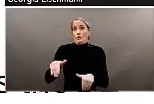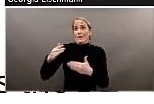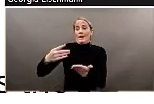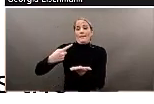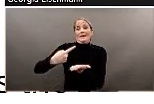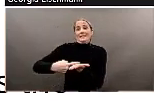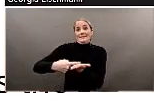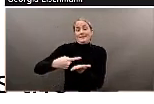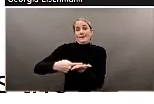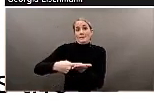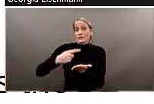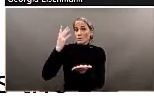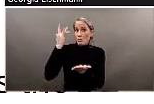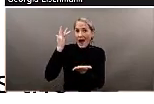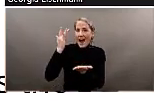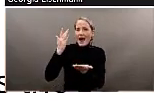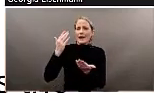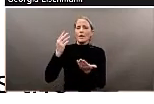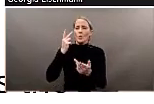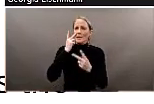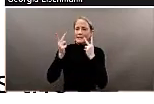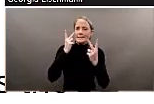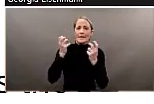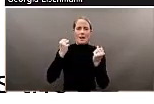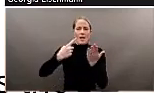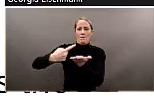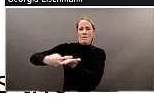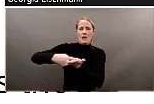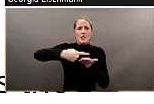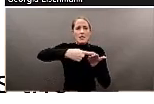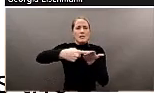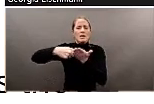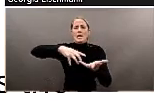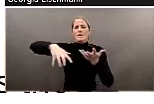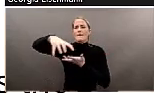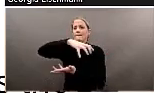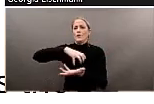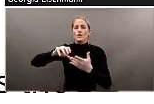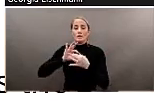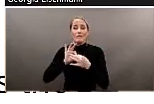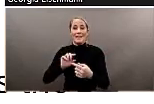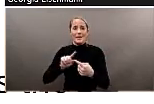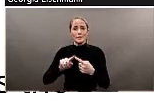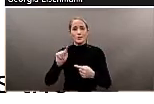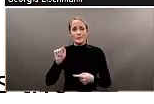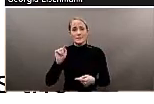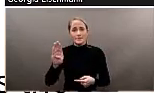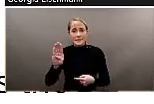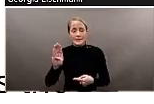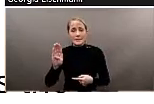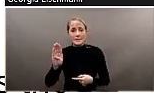what's important to understand is that it's become more talked about, and there's more confusion because of